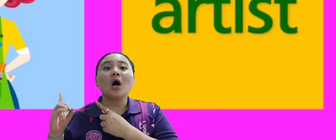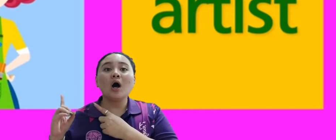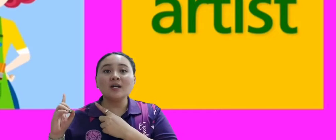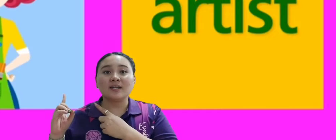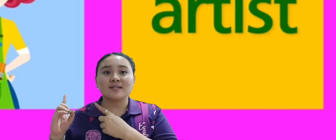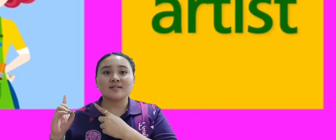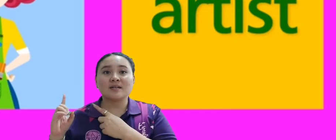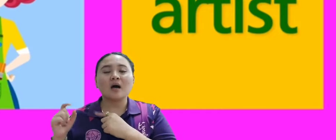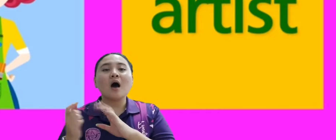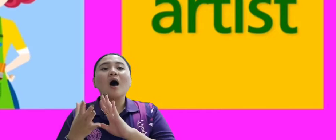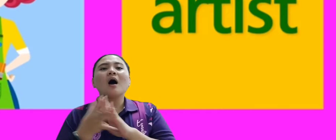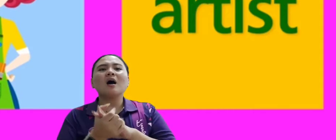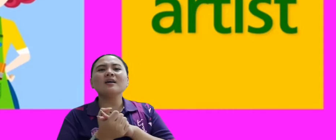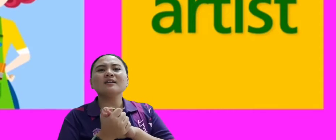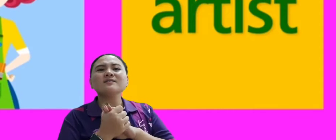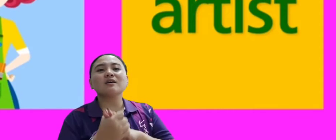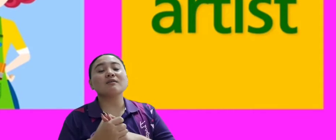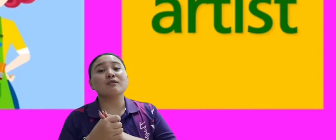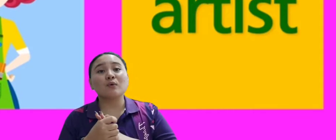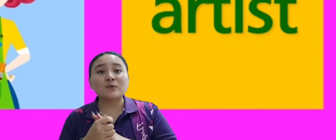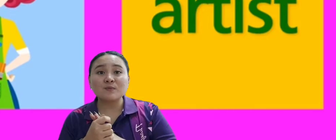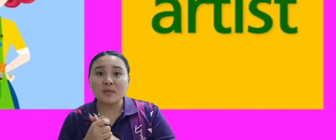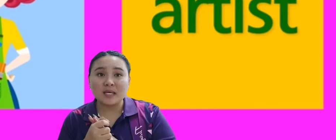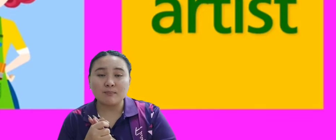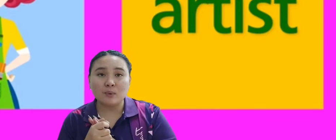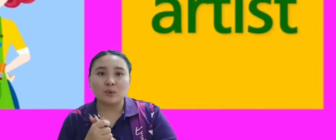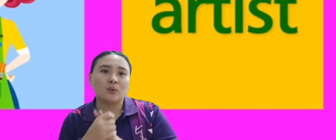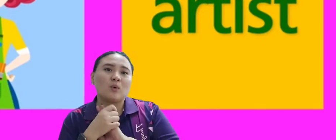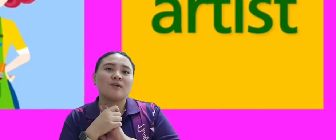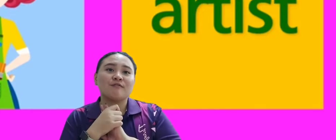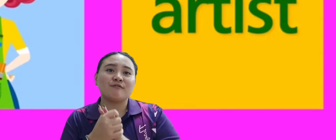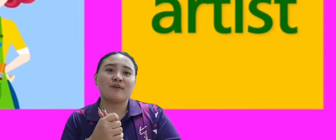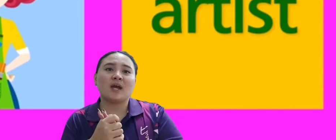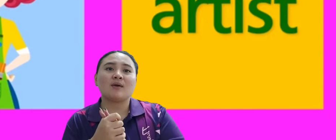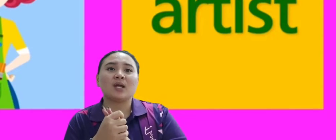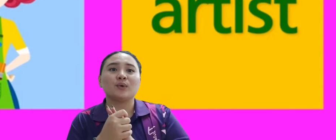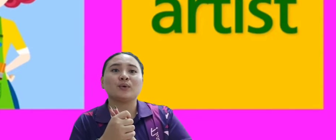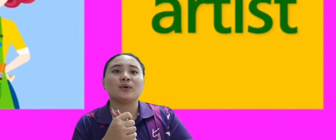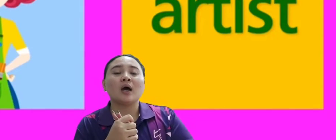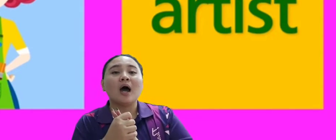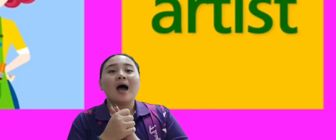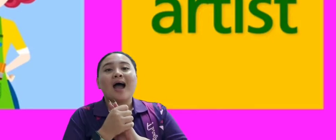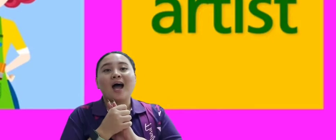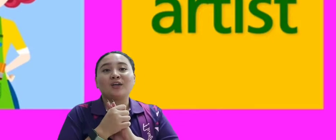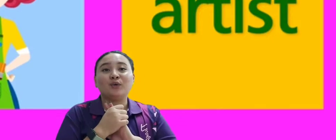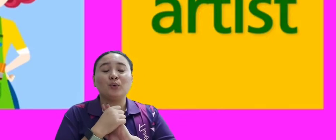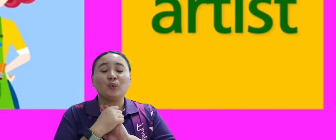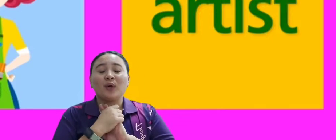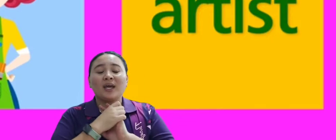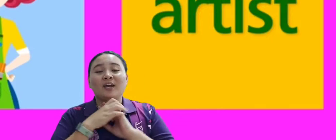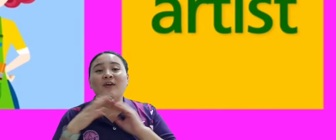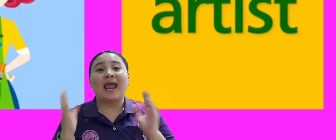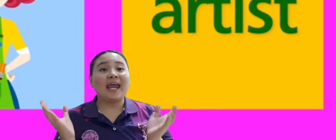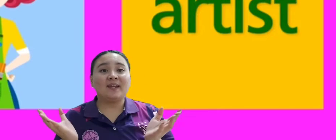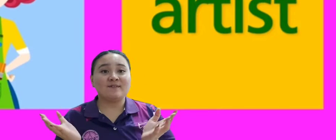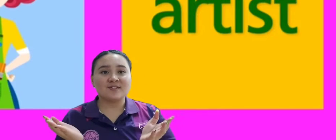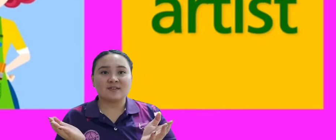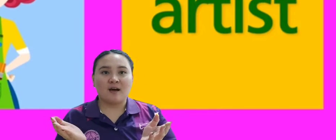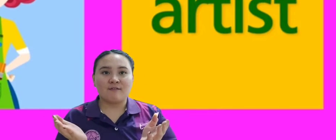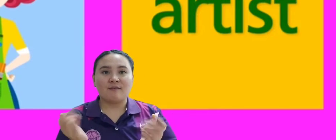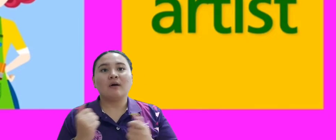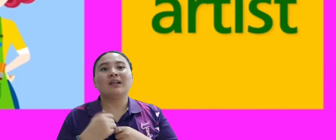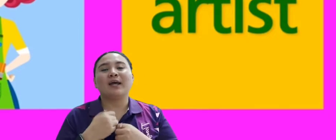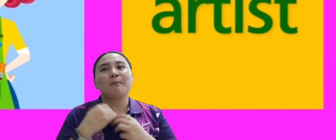say artist. Artists are those people who are very good at doing